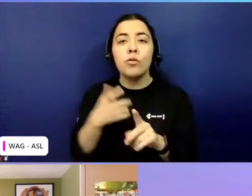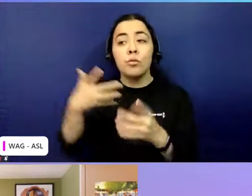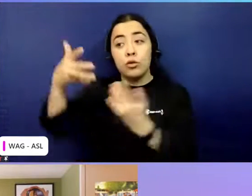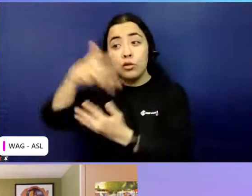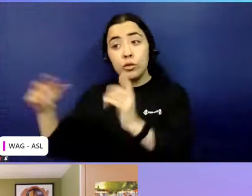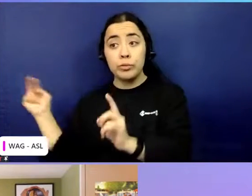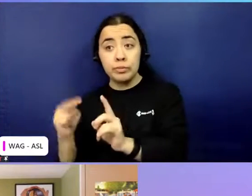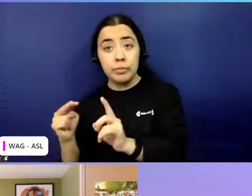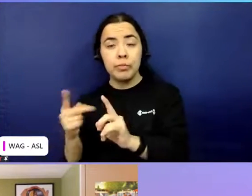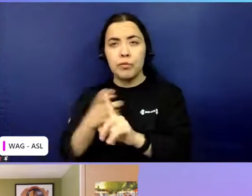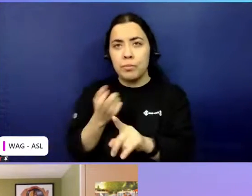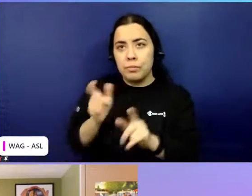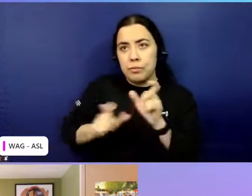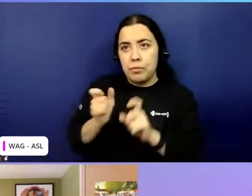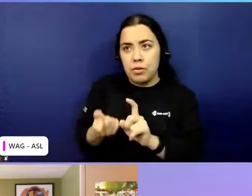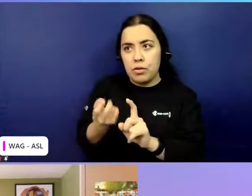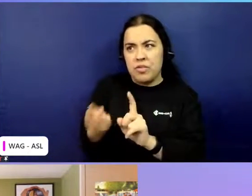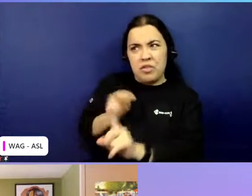from the understanding that